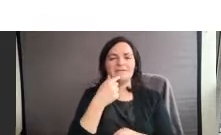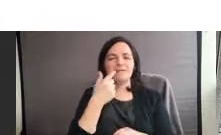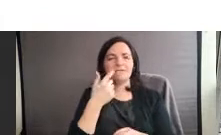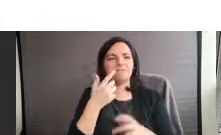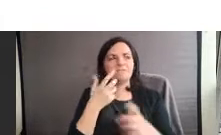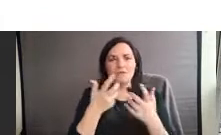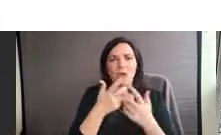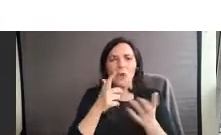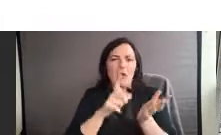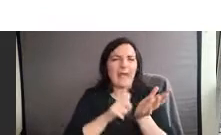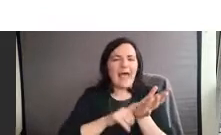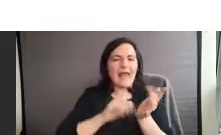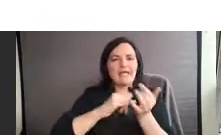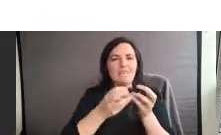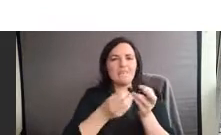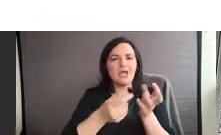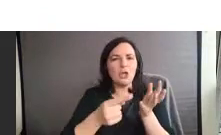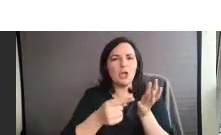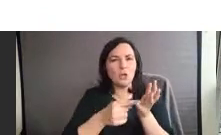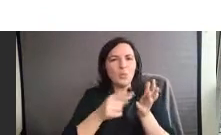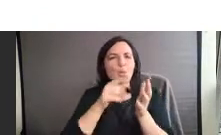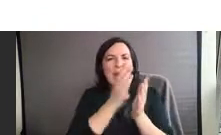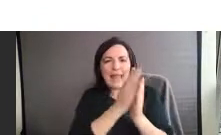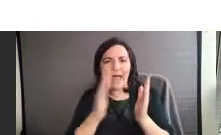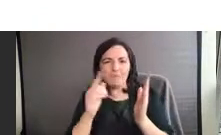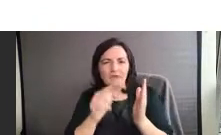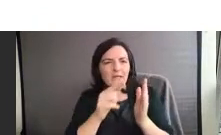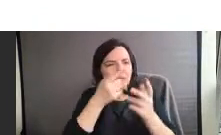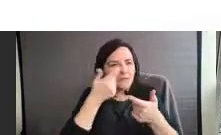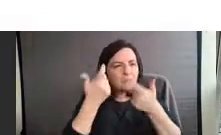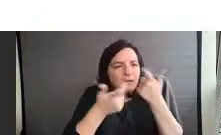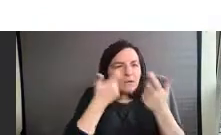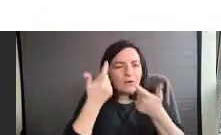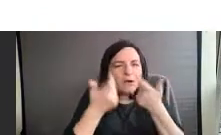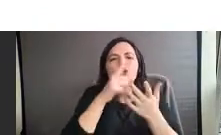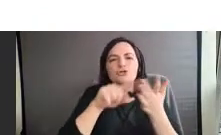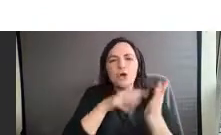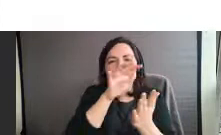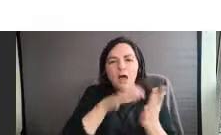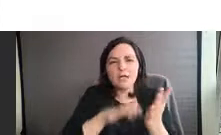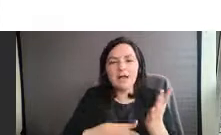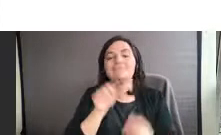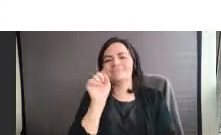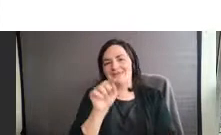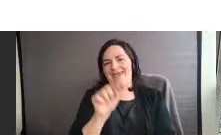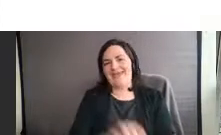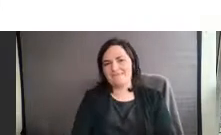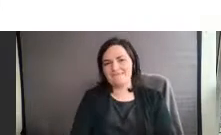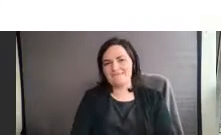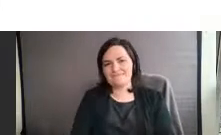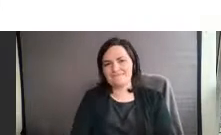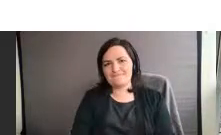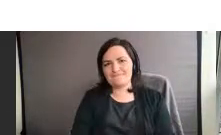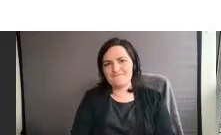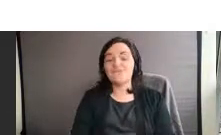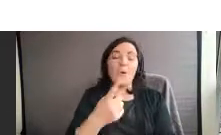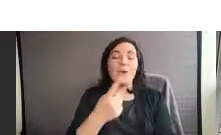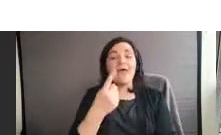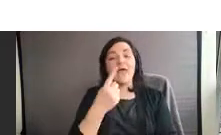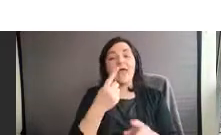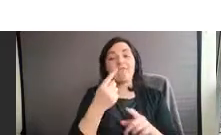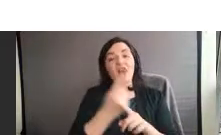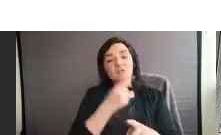using the LSBU library. So that's last week's stuff. So if you missed last week, catch up.